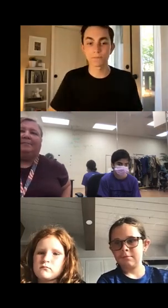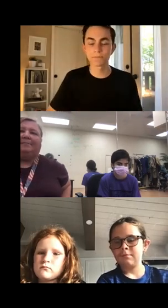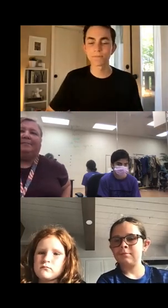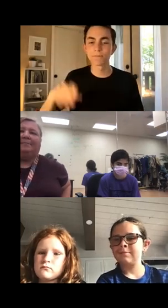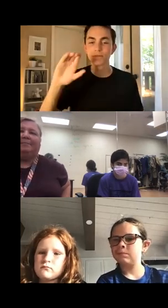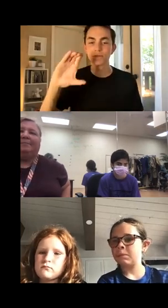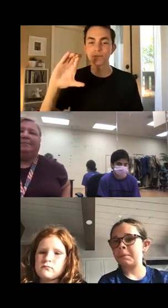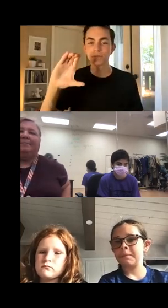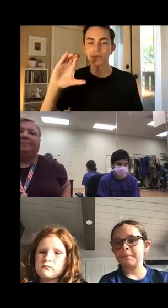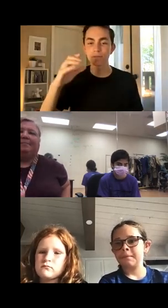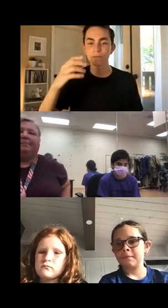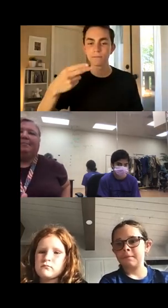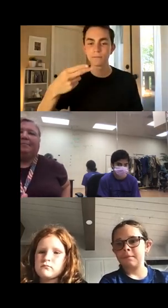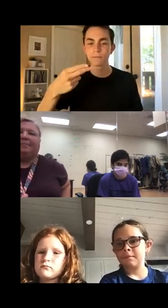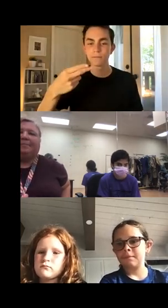one.